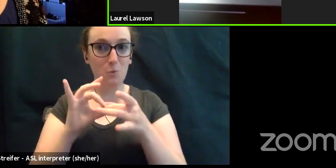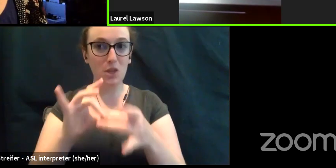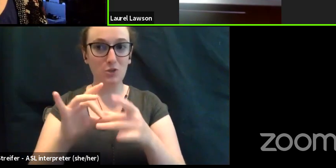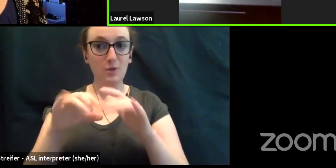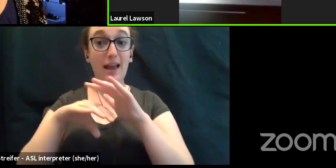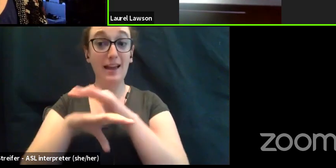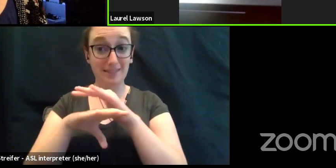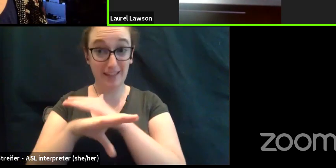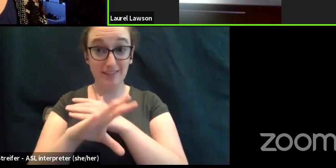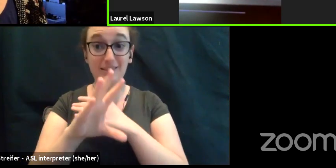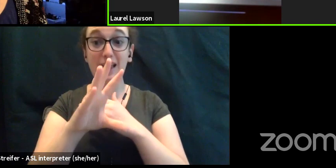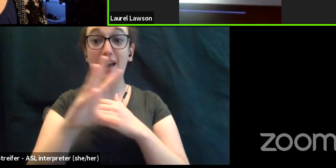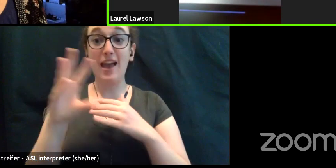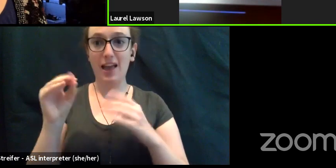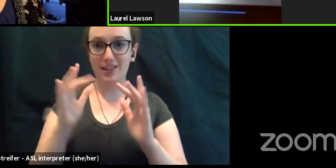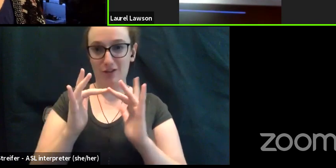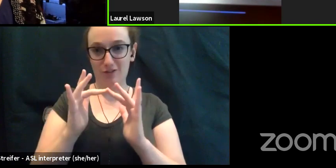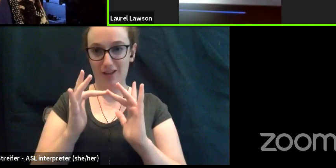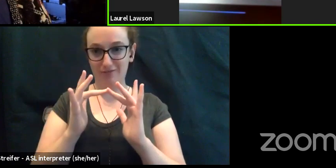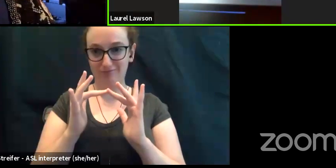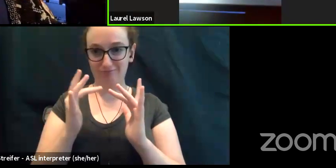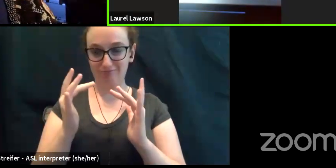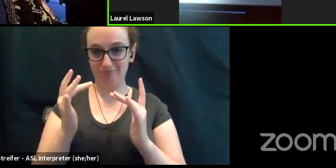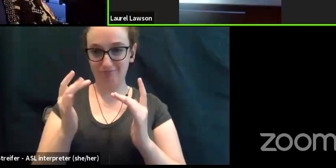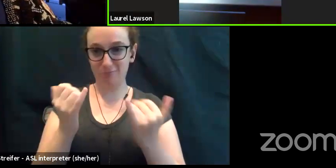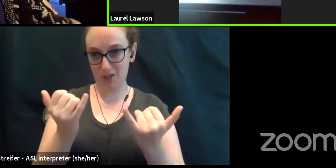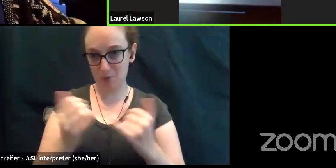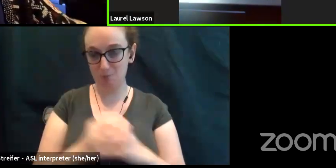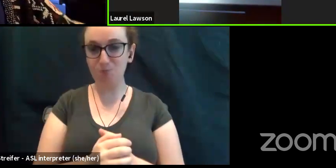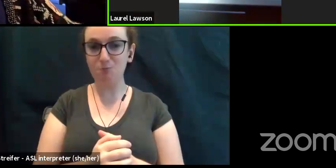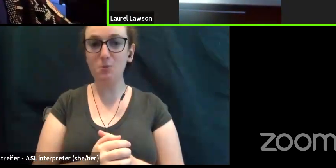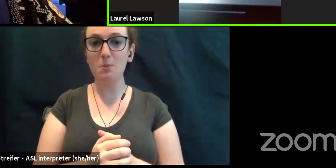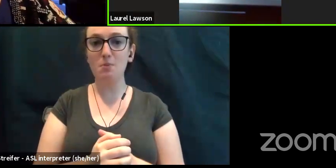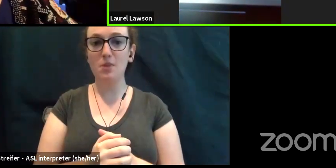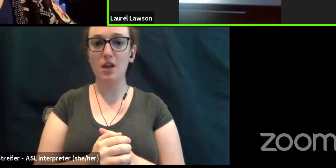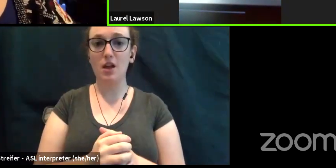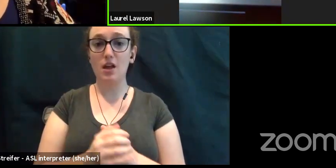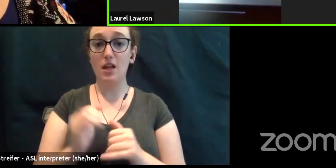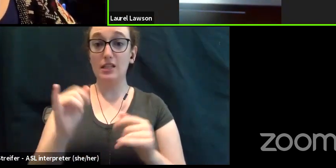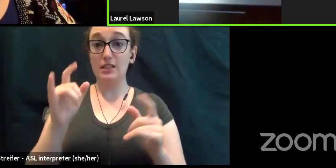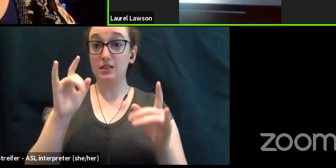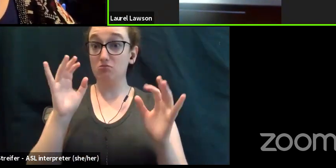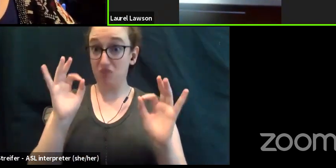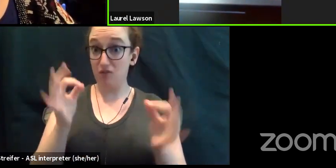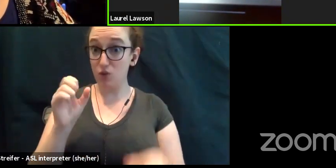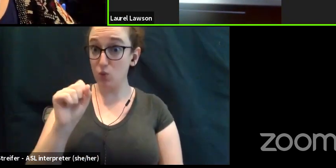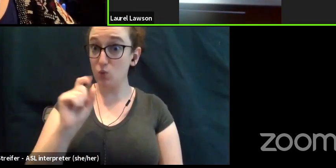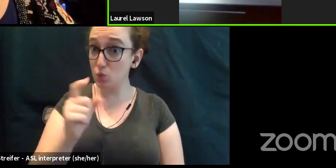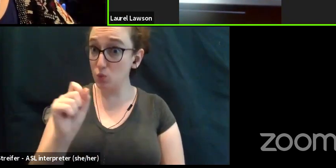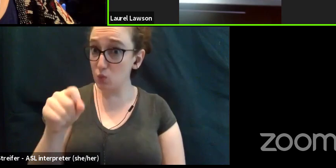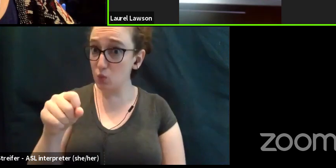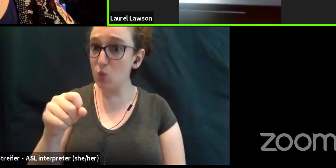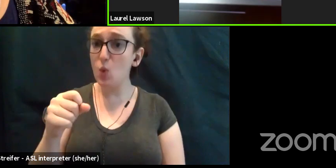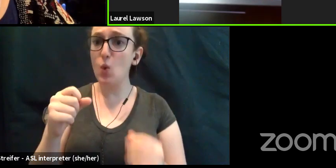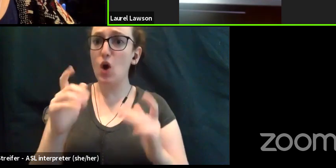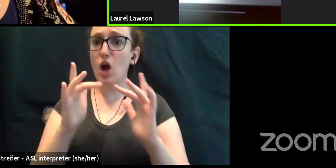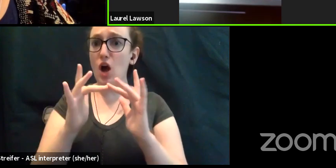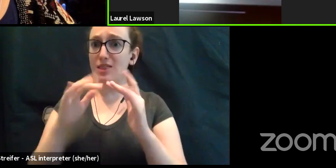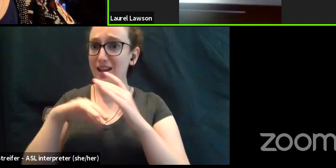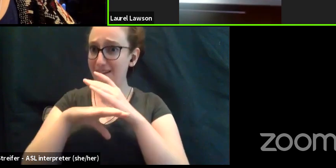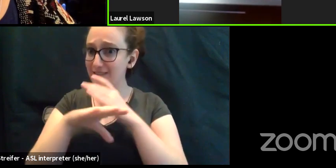access and remote platforms at this time. It is absolutely true that remote access,